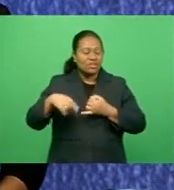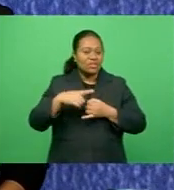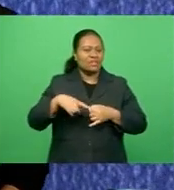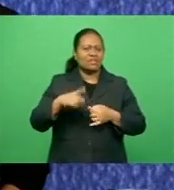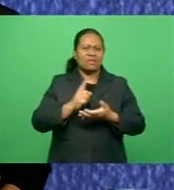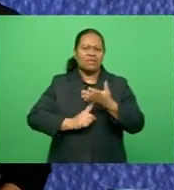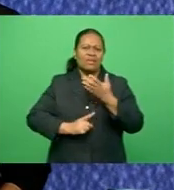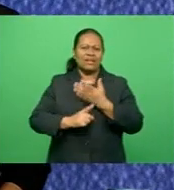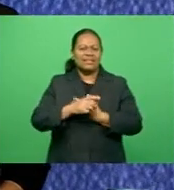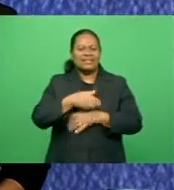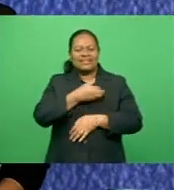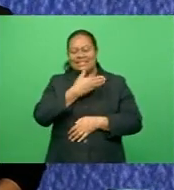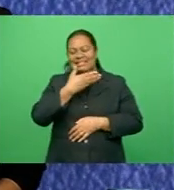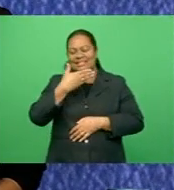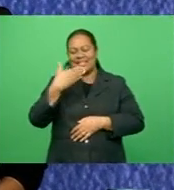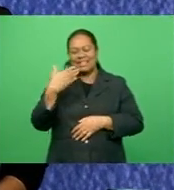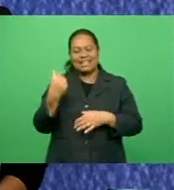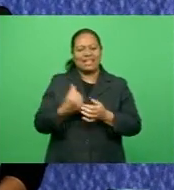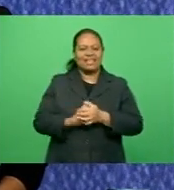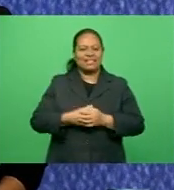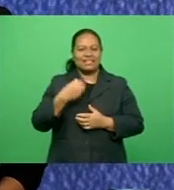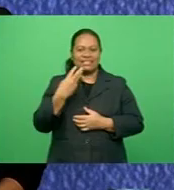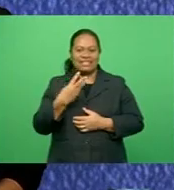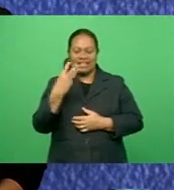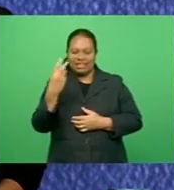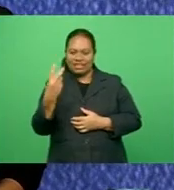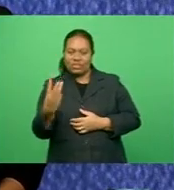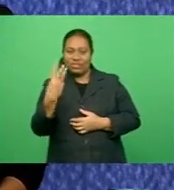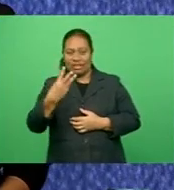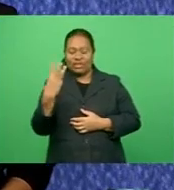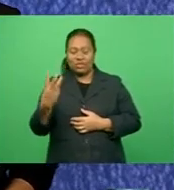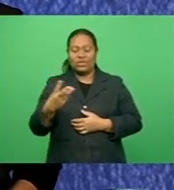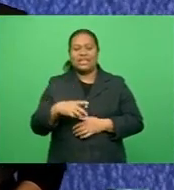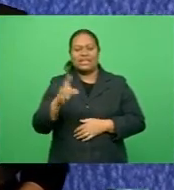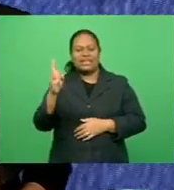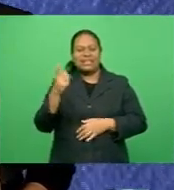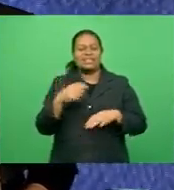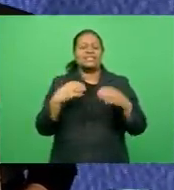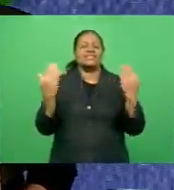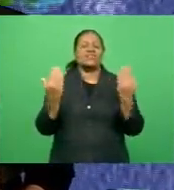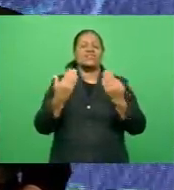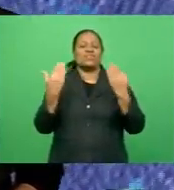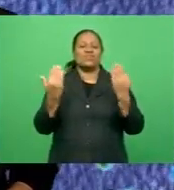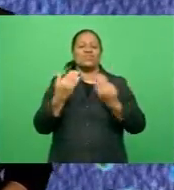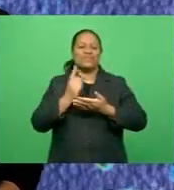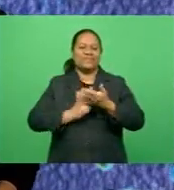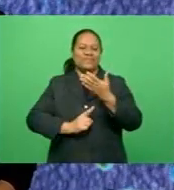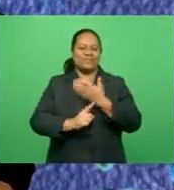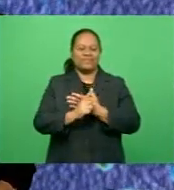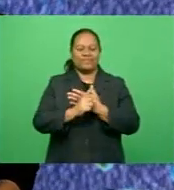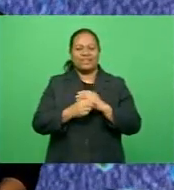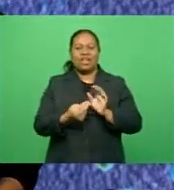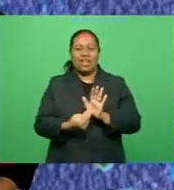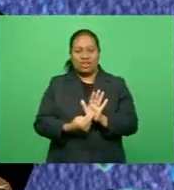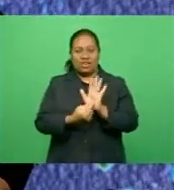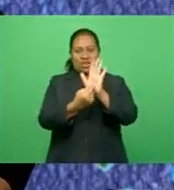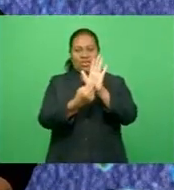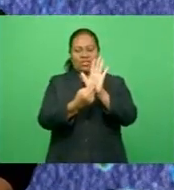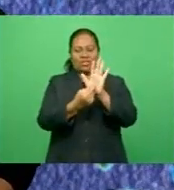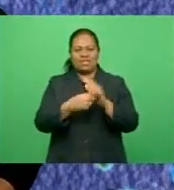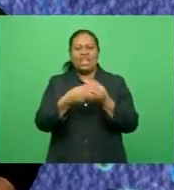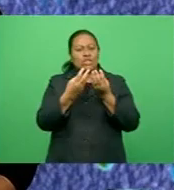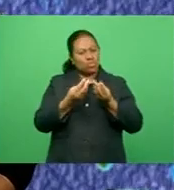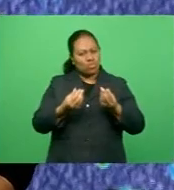in some nice digits, 33 degrees and cool. And up north, mostly dry for this side of